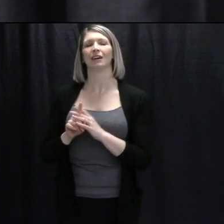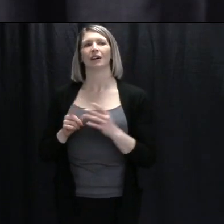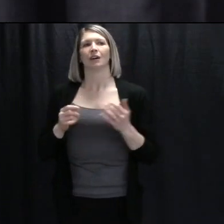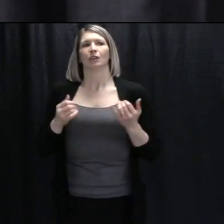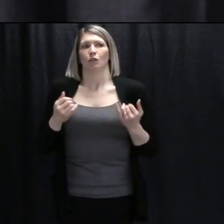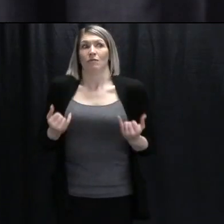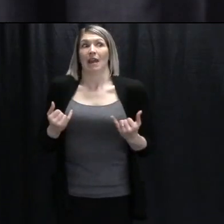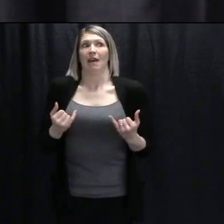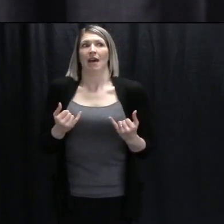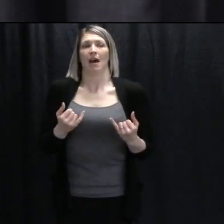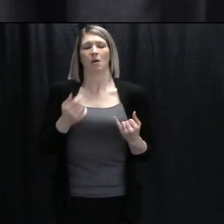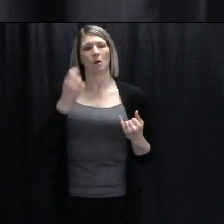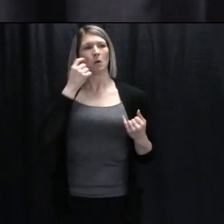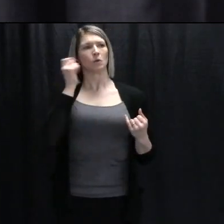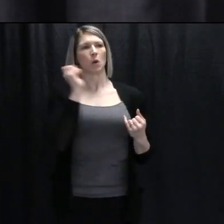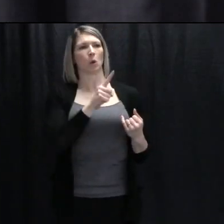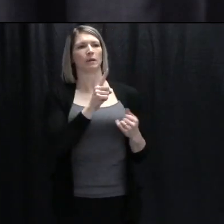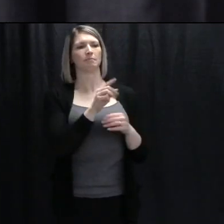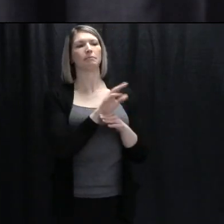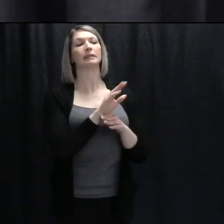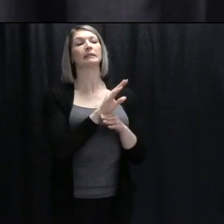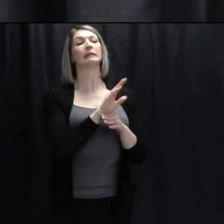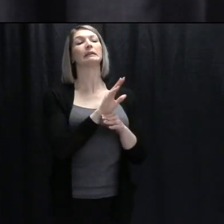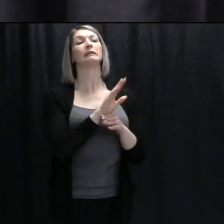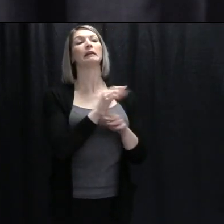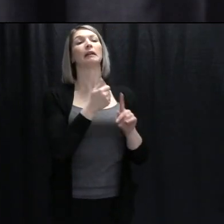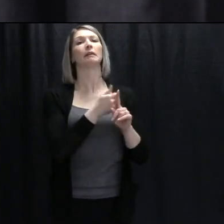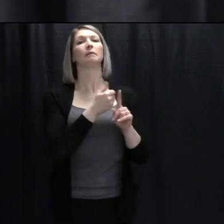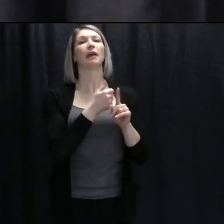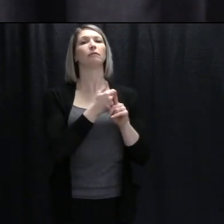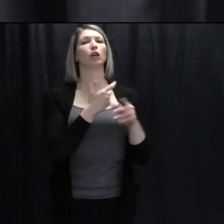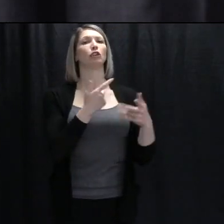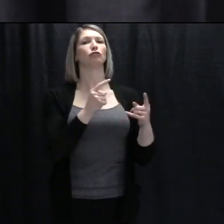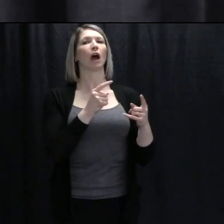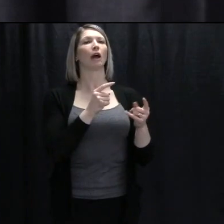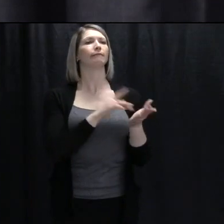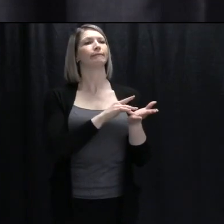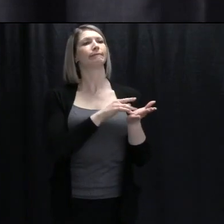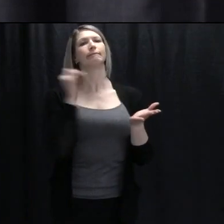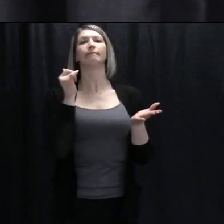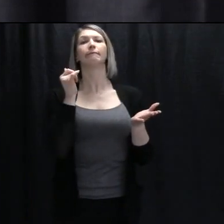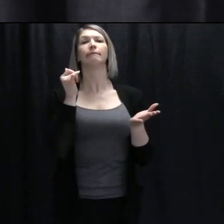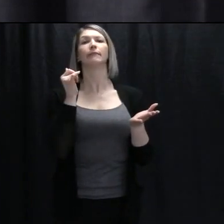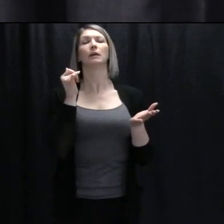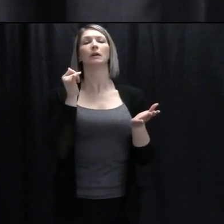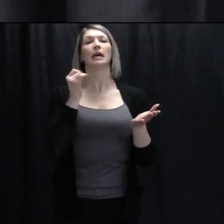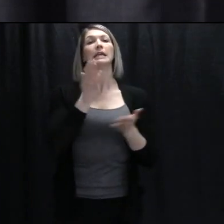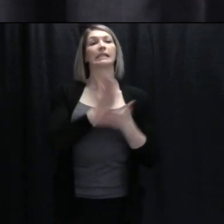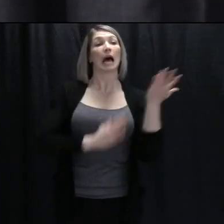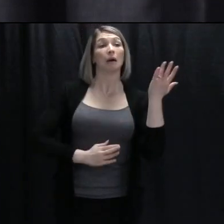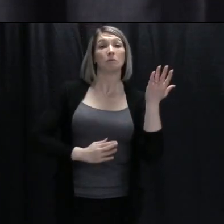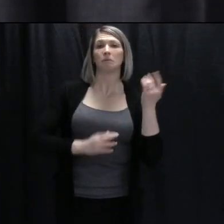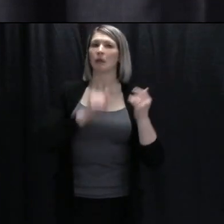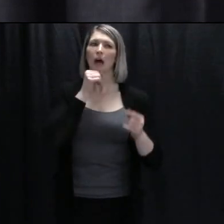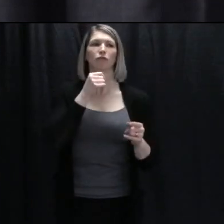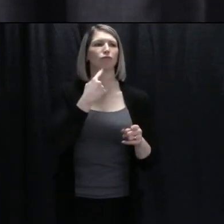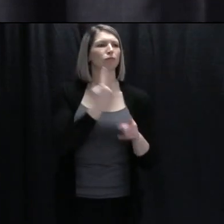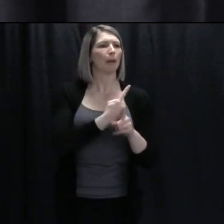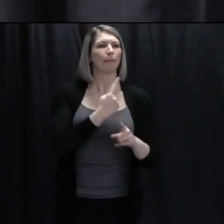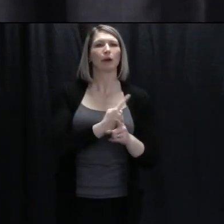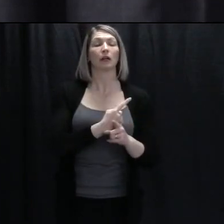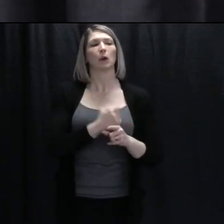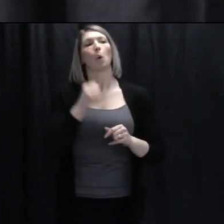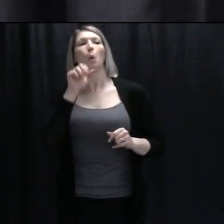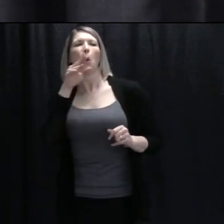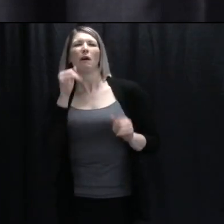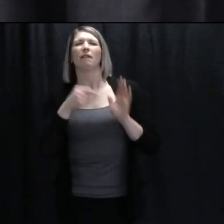to creep in, and you see fake inventory, you see orders where you can only secure them by putting a deposit,